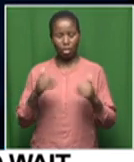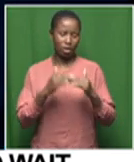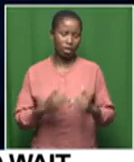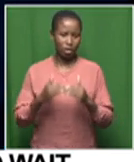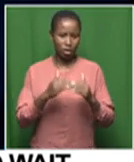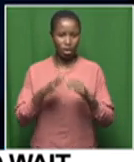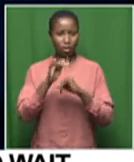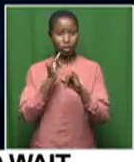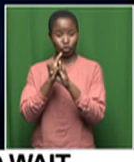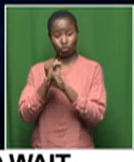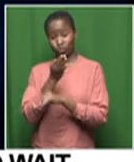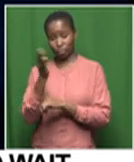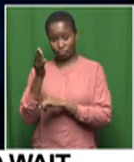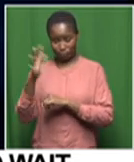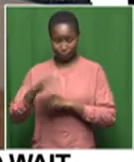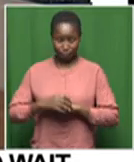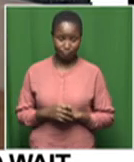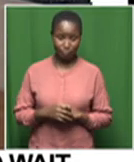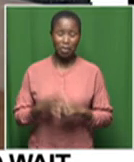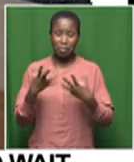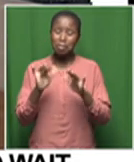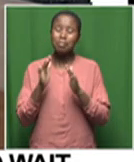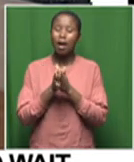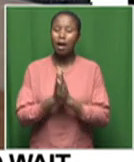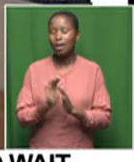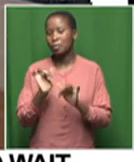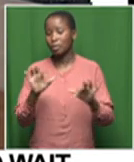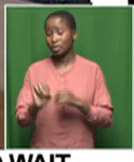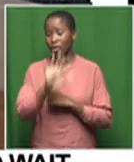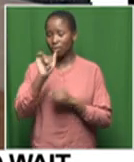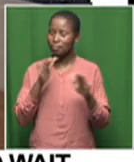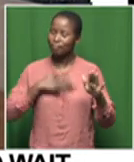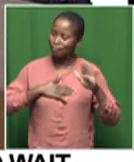has appealed to South Africans to wait patiently for their turn to be vaccinated.